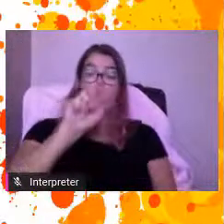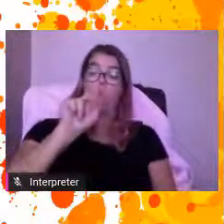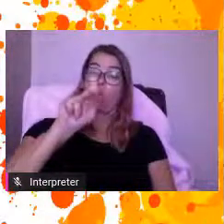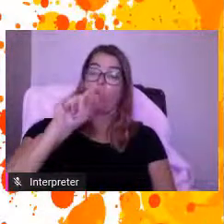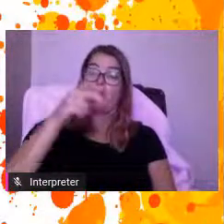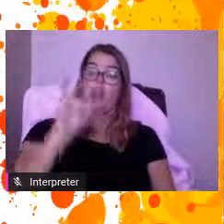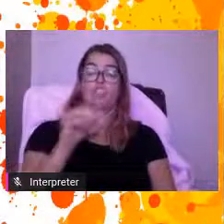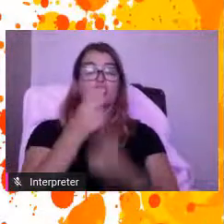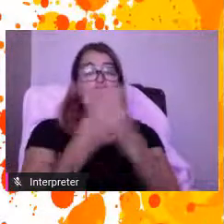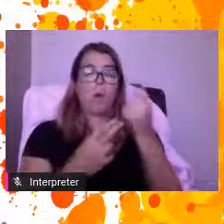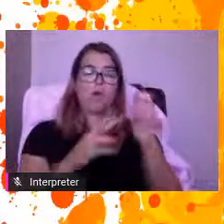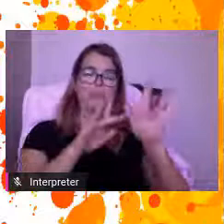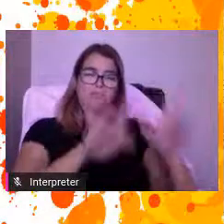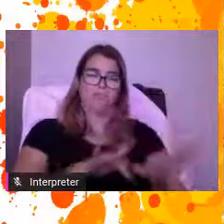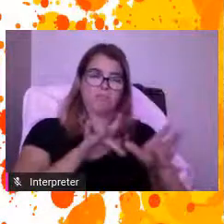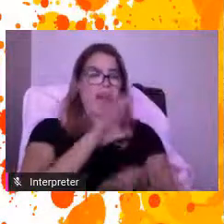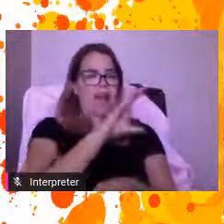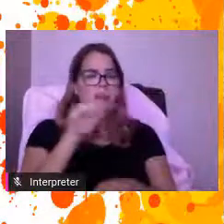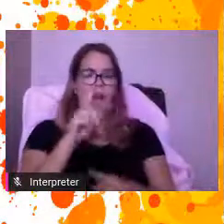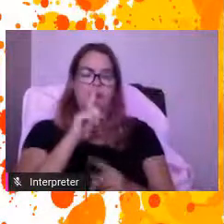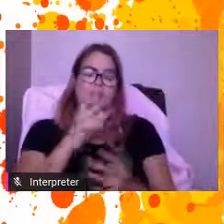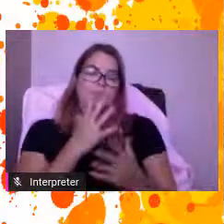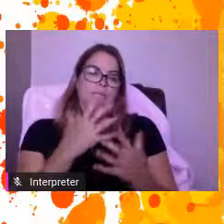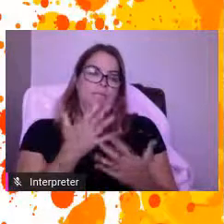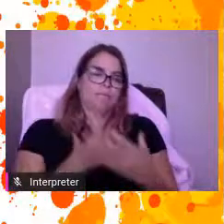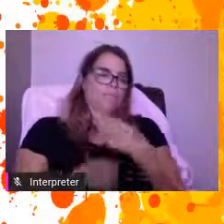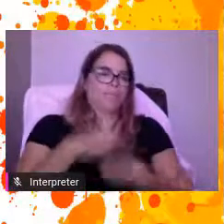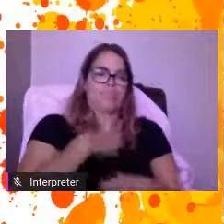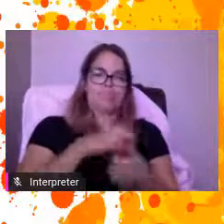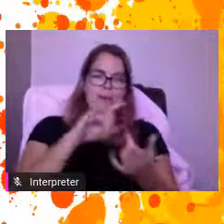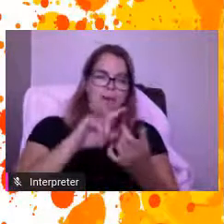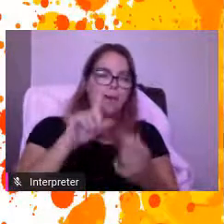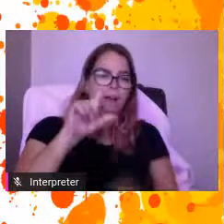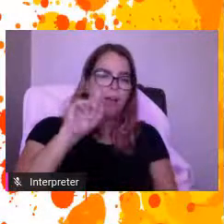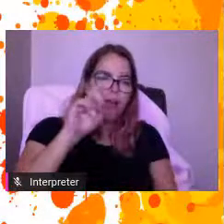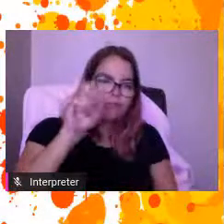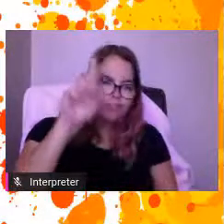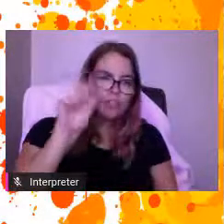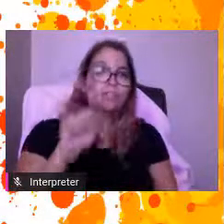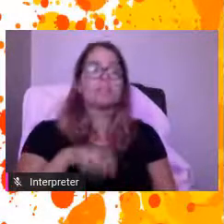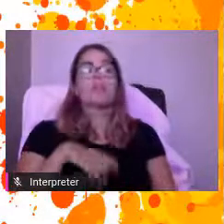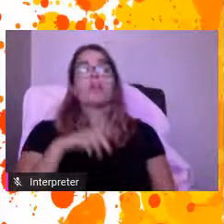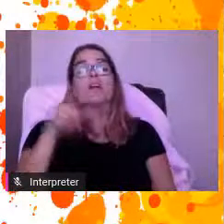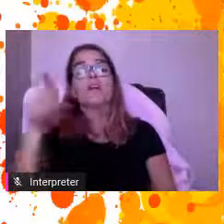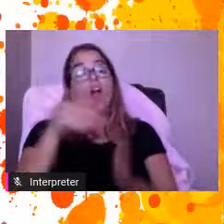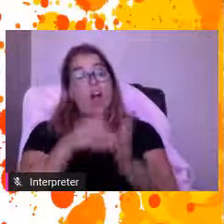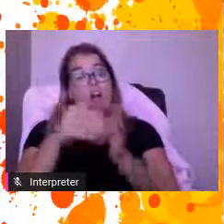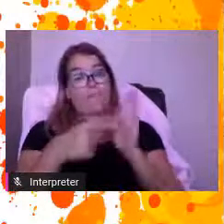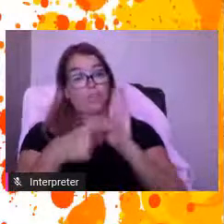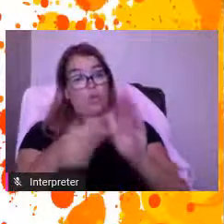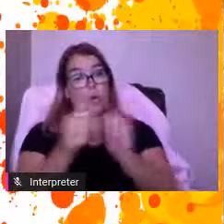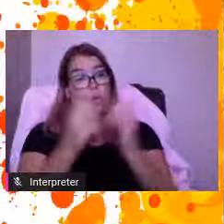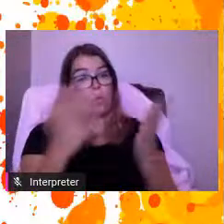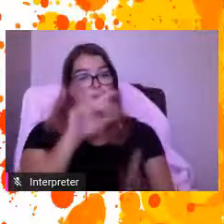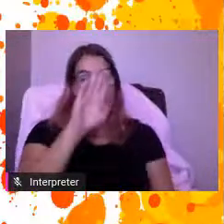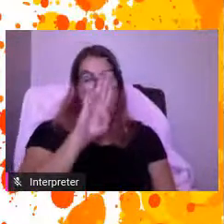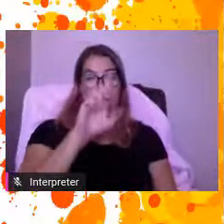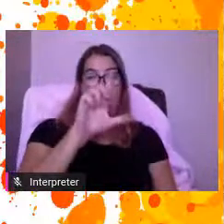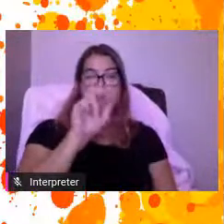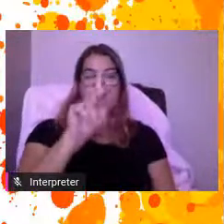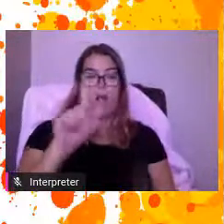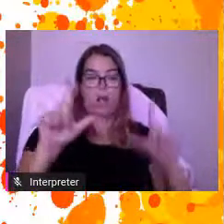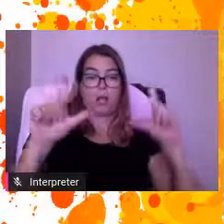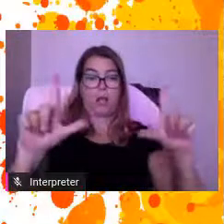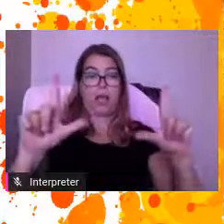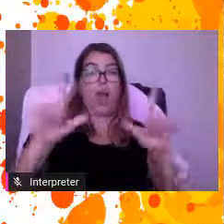lovers. Wakashu were also prominently depicted in ukiyo-e woodblock prints, and are often only distinguishable from female figures